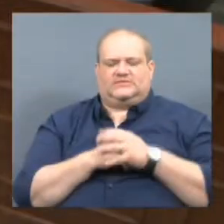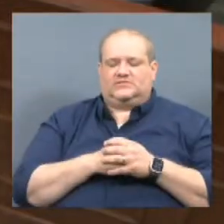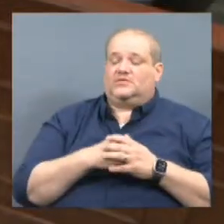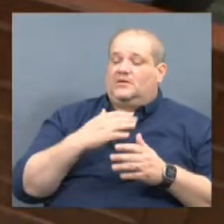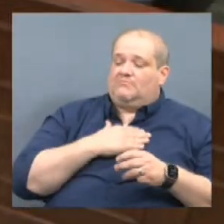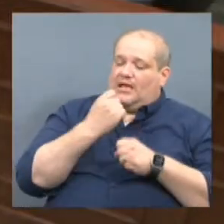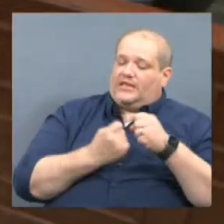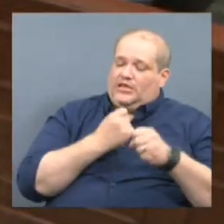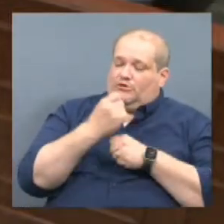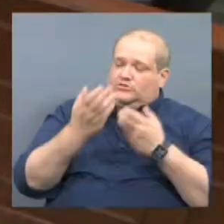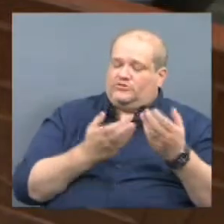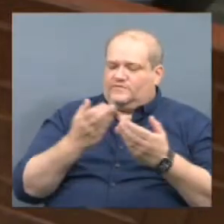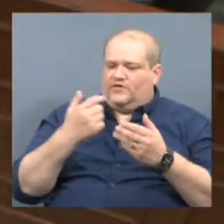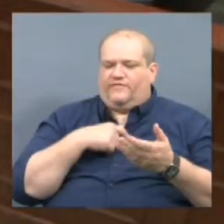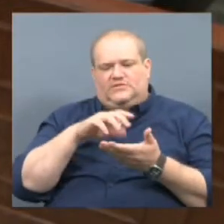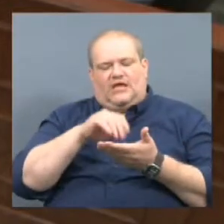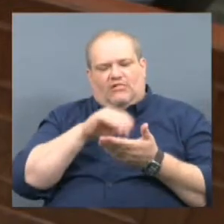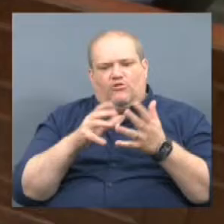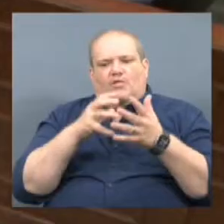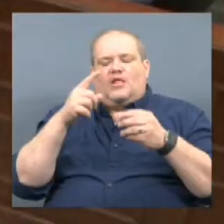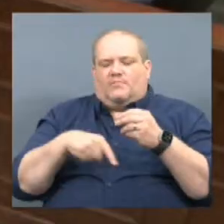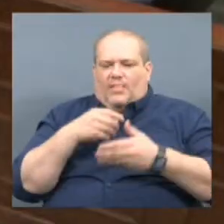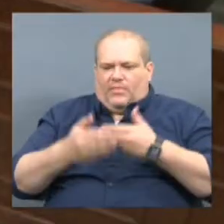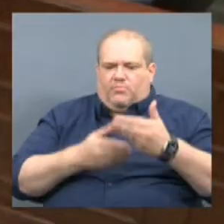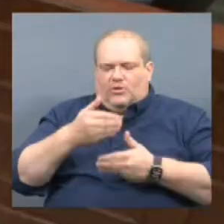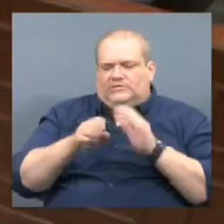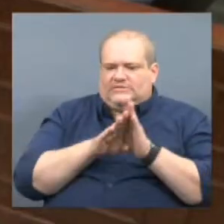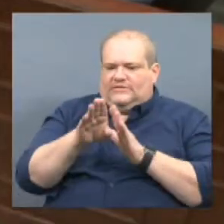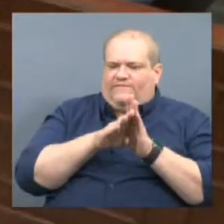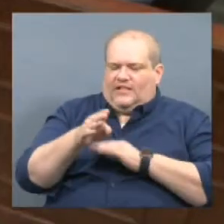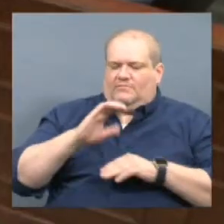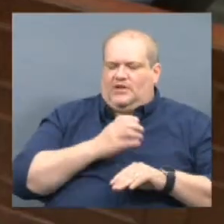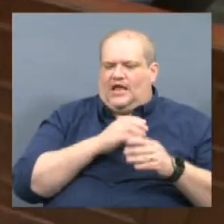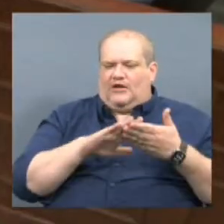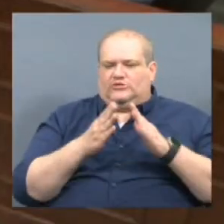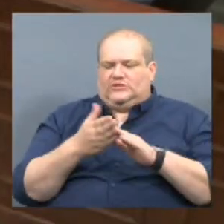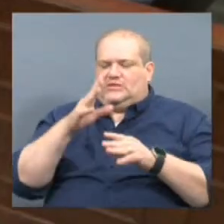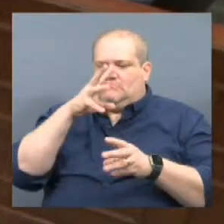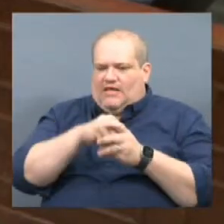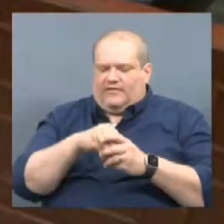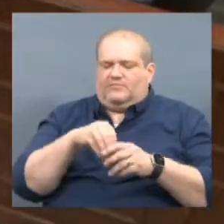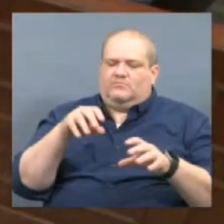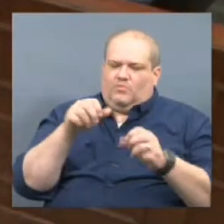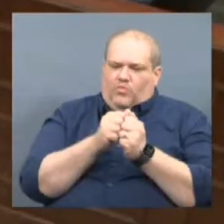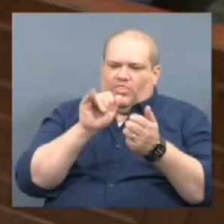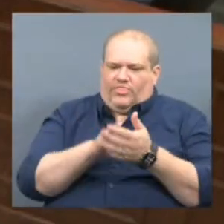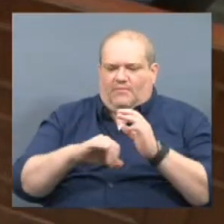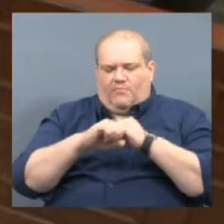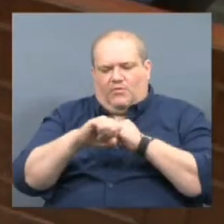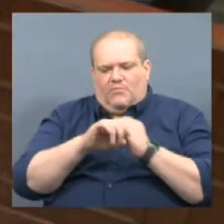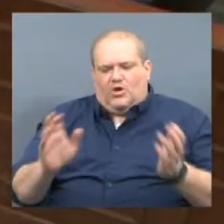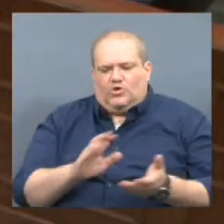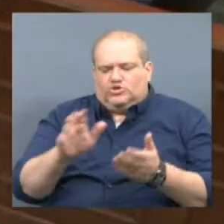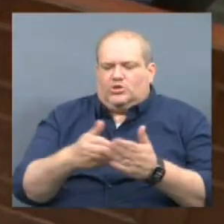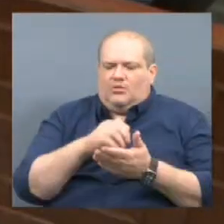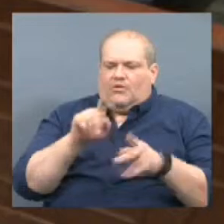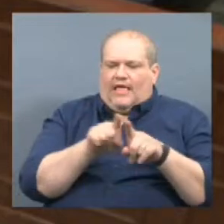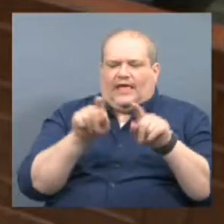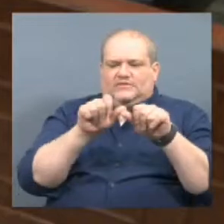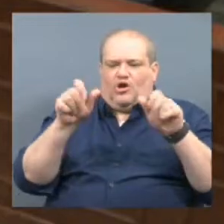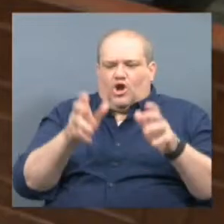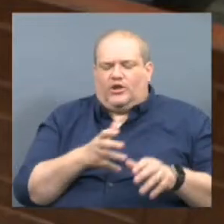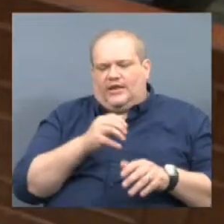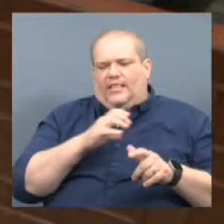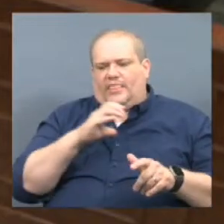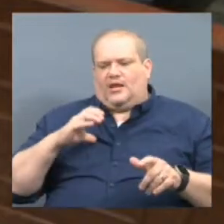In my years of service, I have gained a wealth of knowledge about the process of development in our city and have actively participated in its promotion in all forms, both as an architect